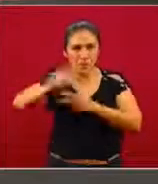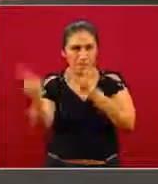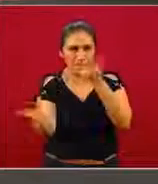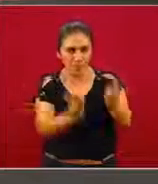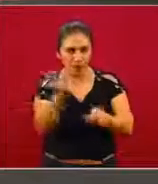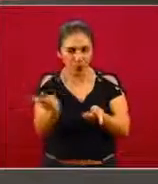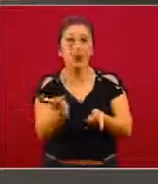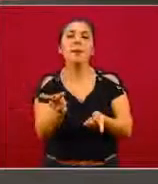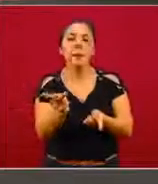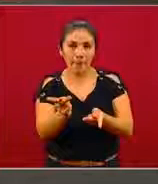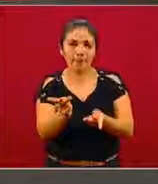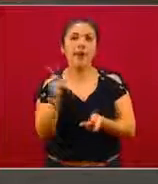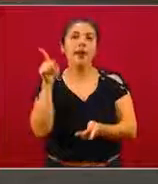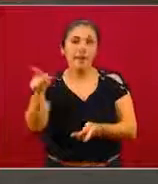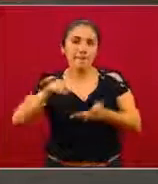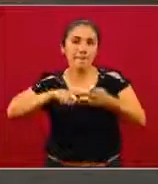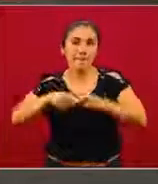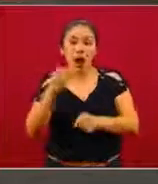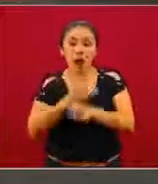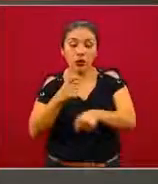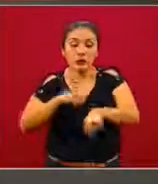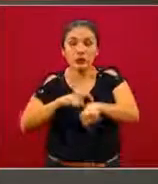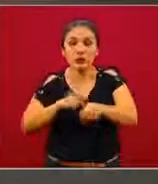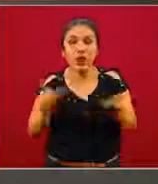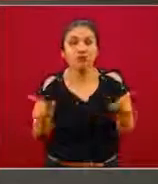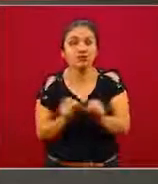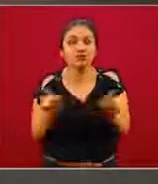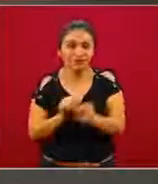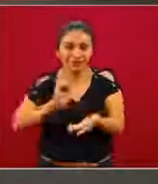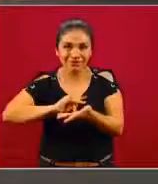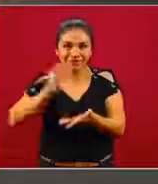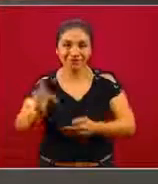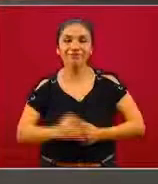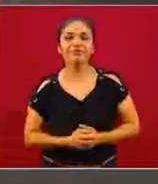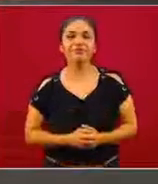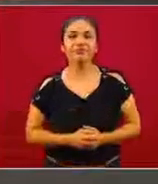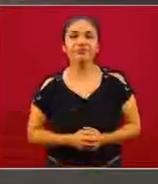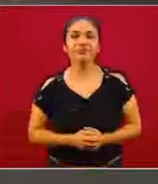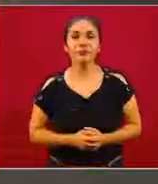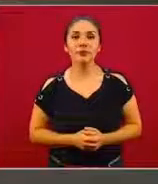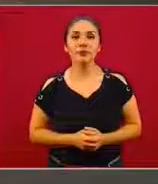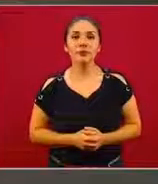so he can moderate the Q&A for the very few minutes that we have.